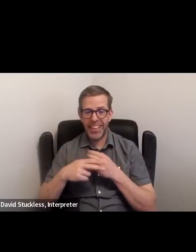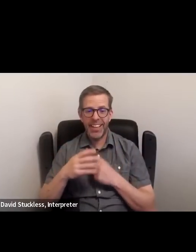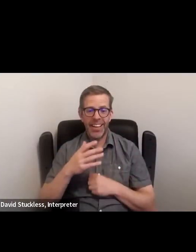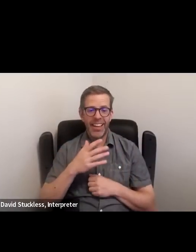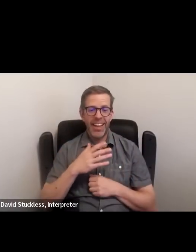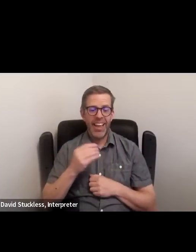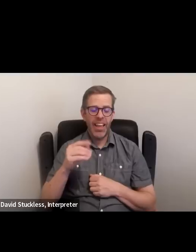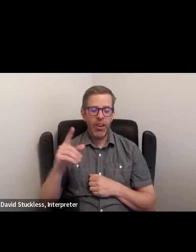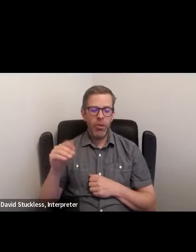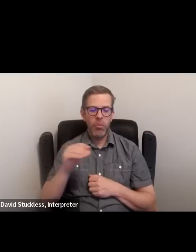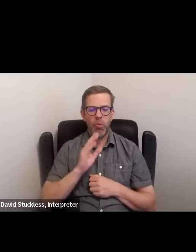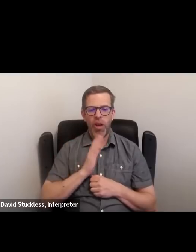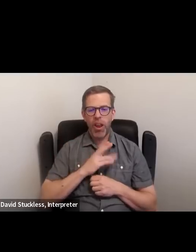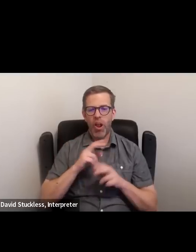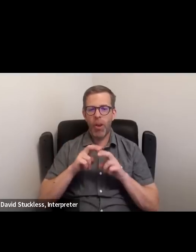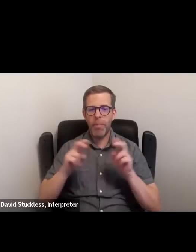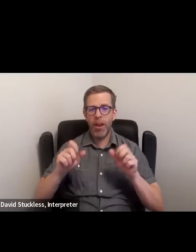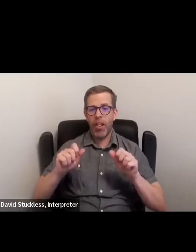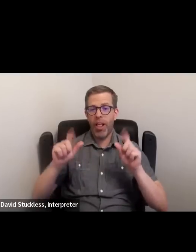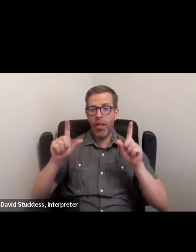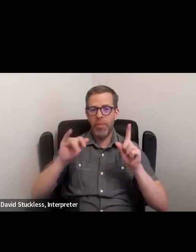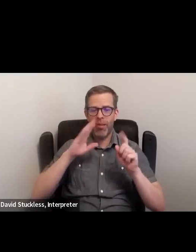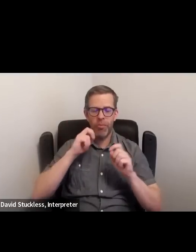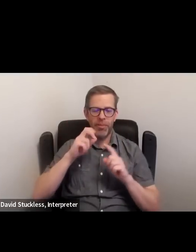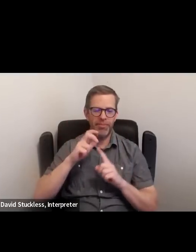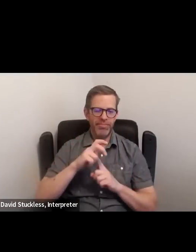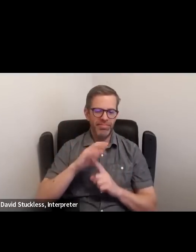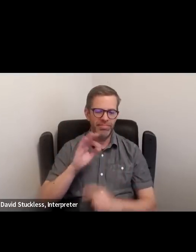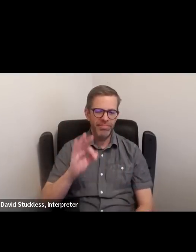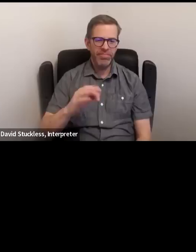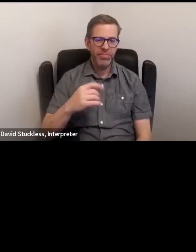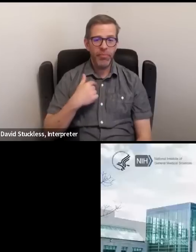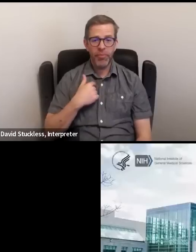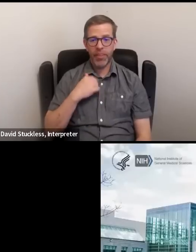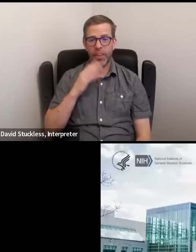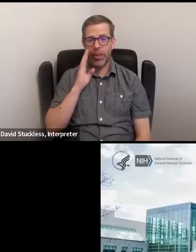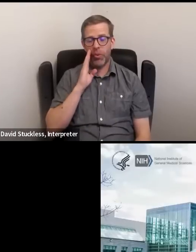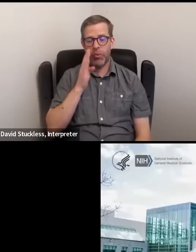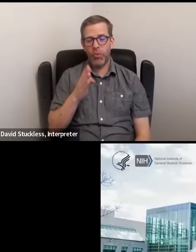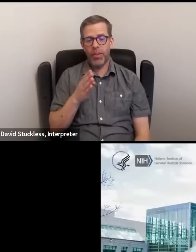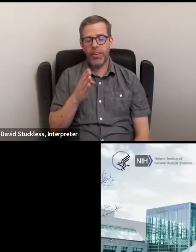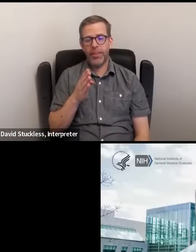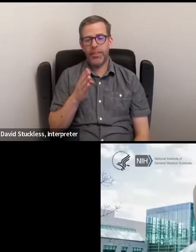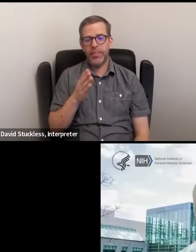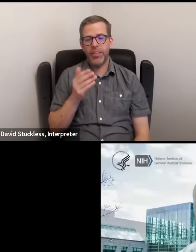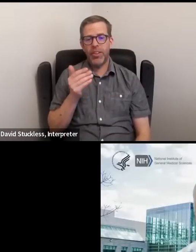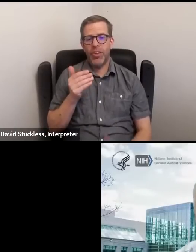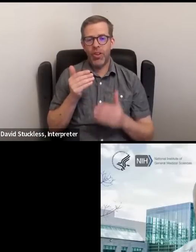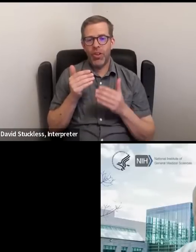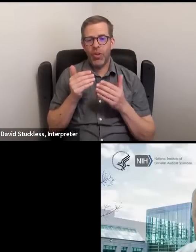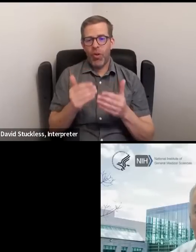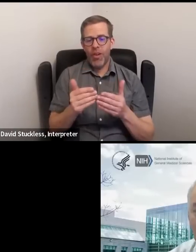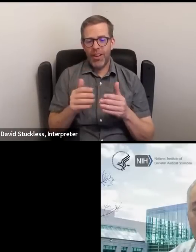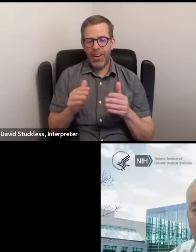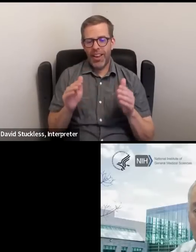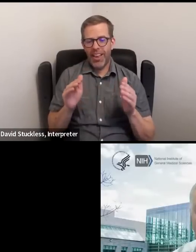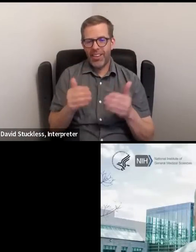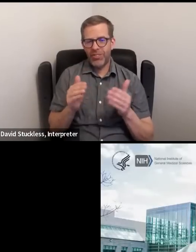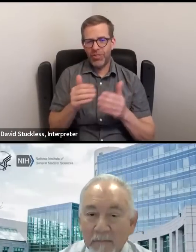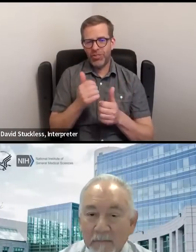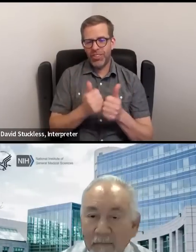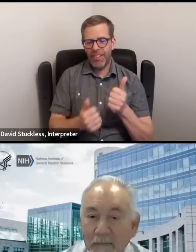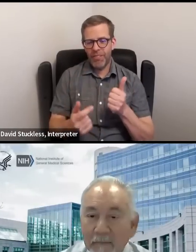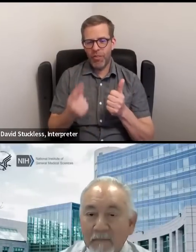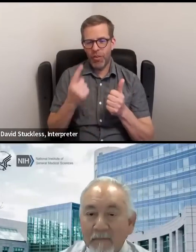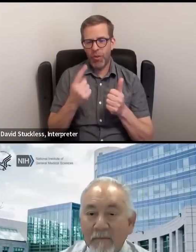put our panel up, that would be awesome. I am going to go ahead and introduce